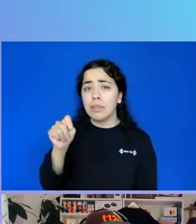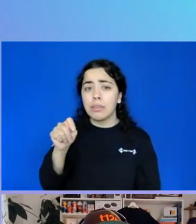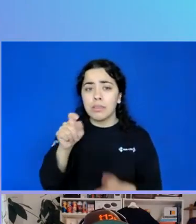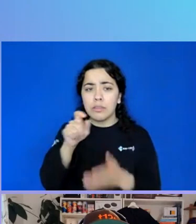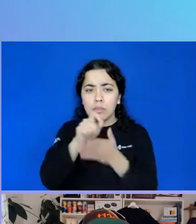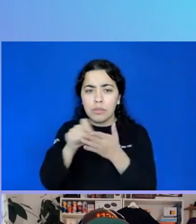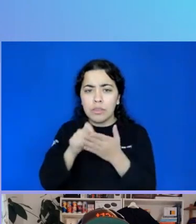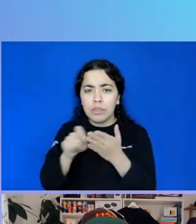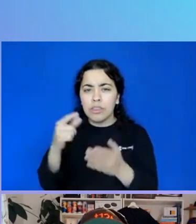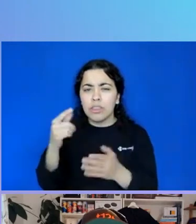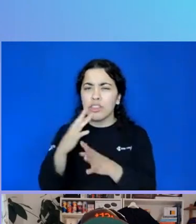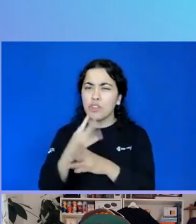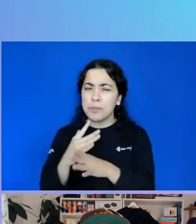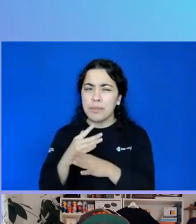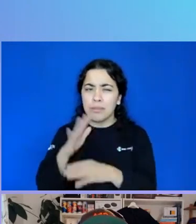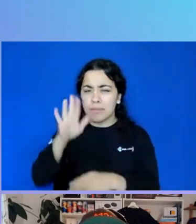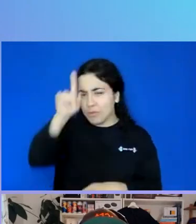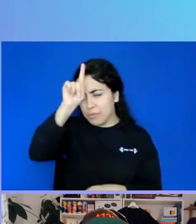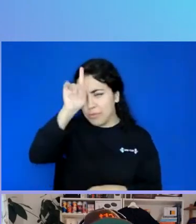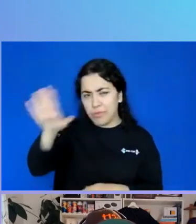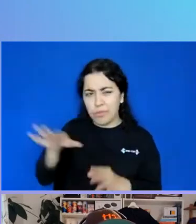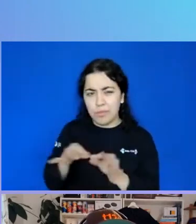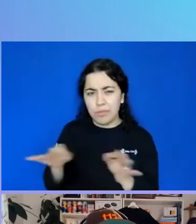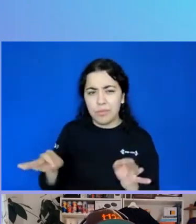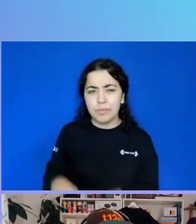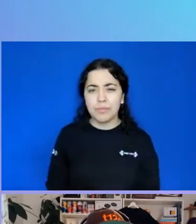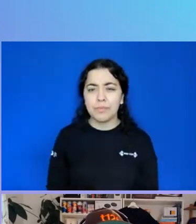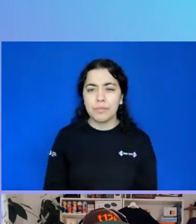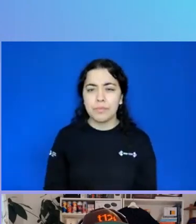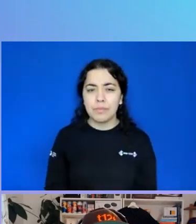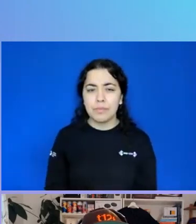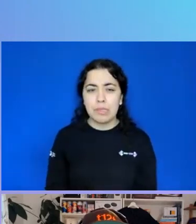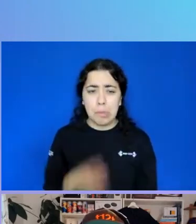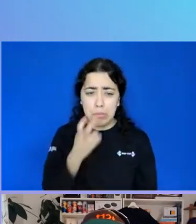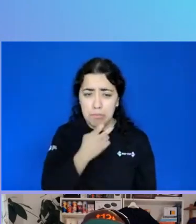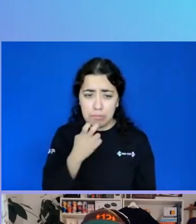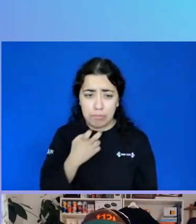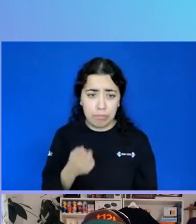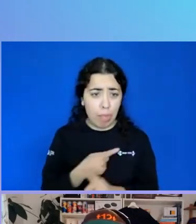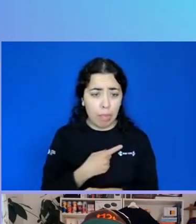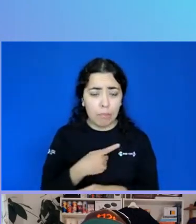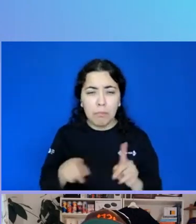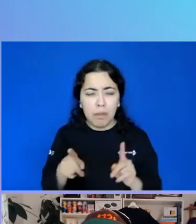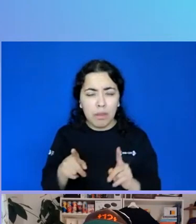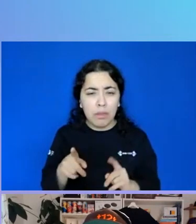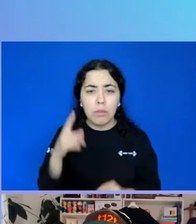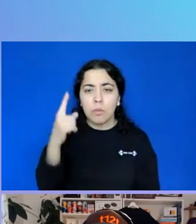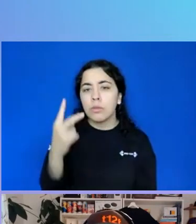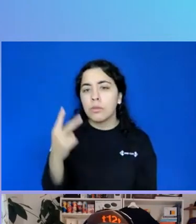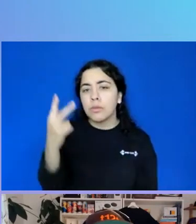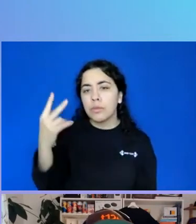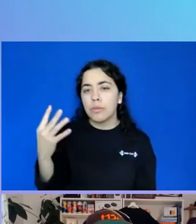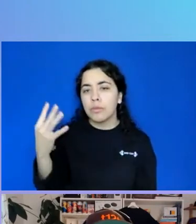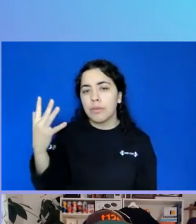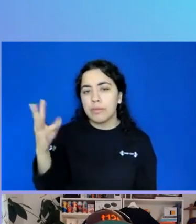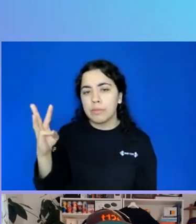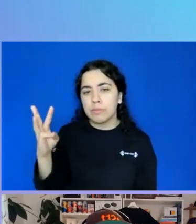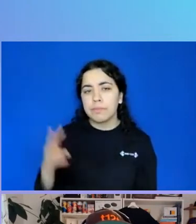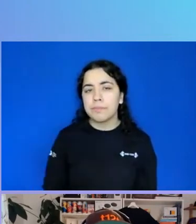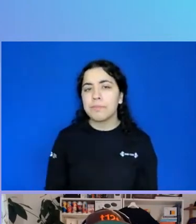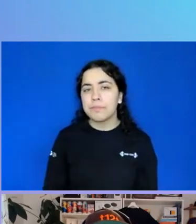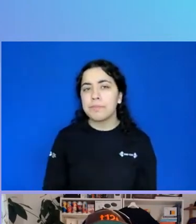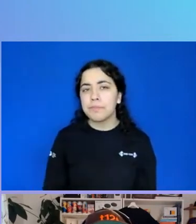Unsere Empfehlung, not sure of the pronunciation, but 1, 2, 3, and 4, and 5, and 6.